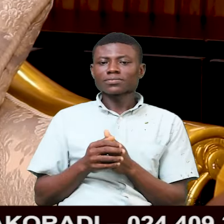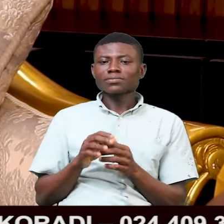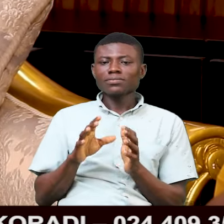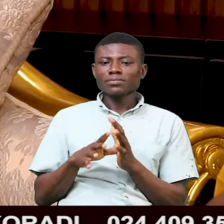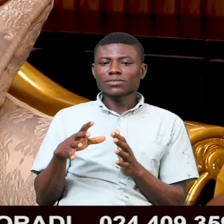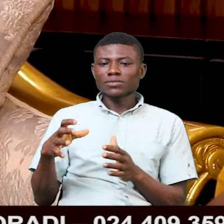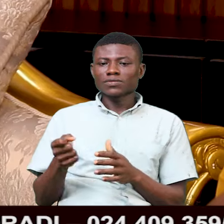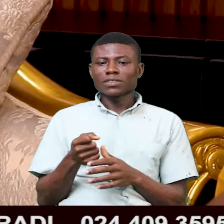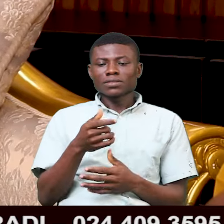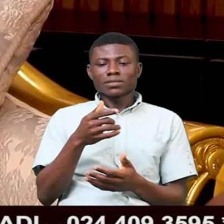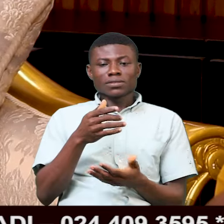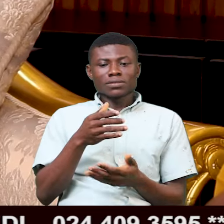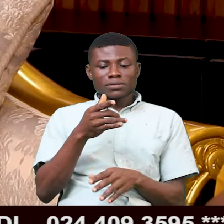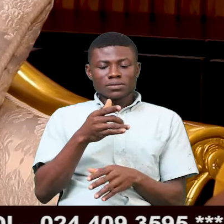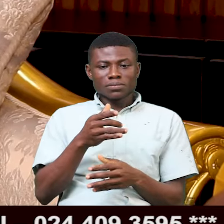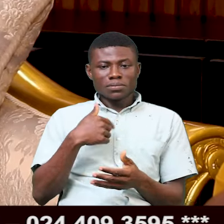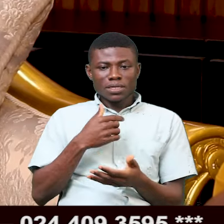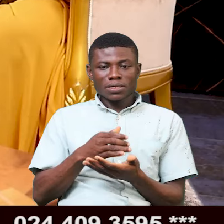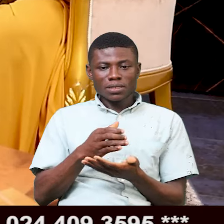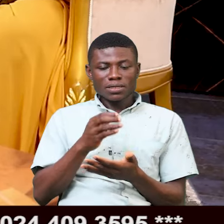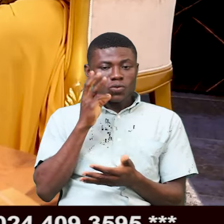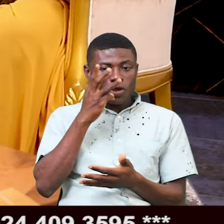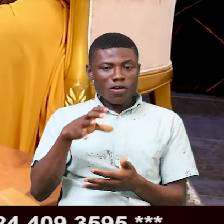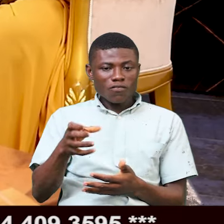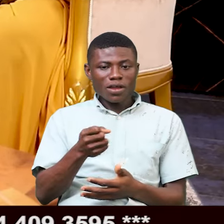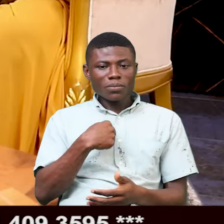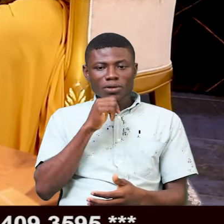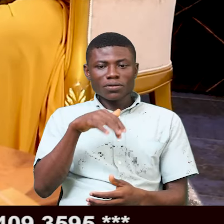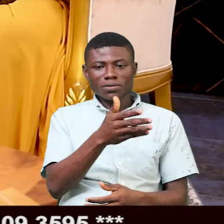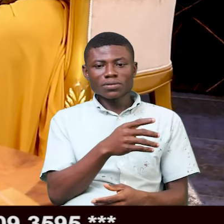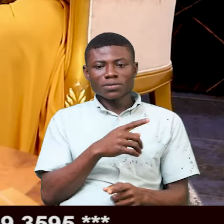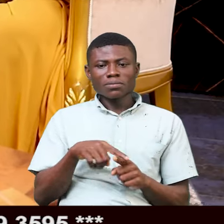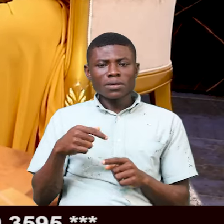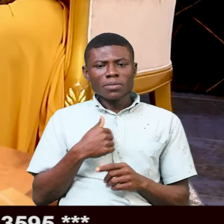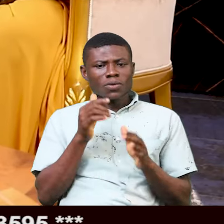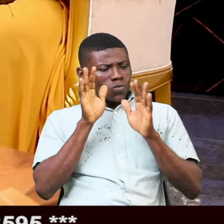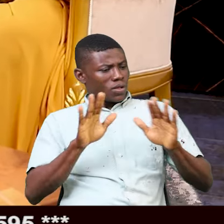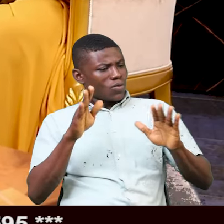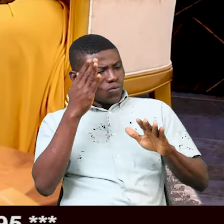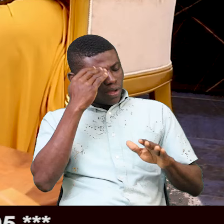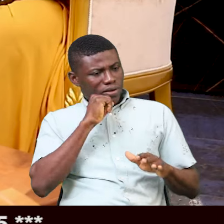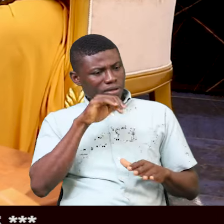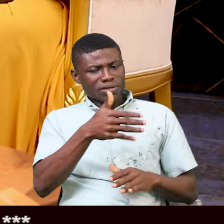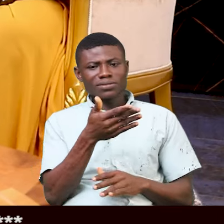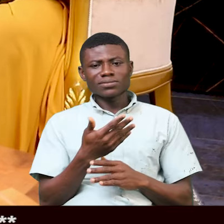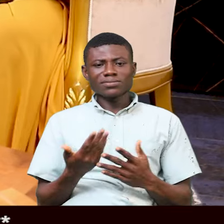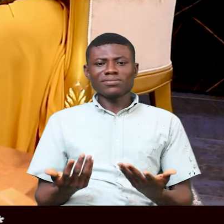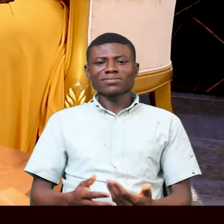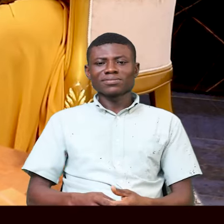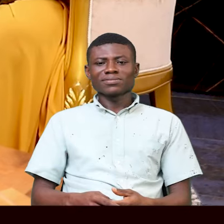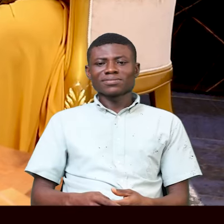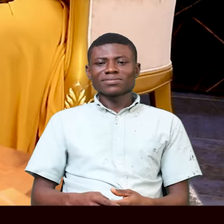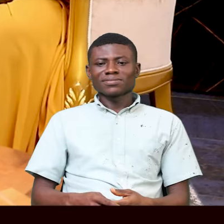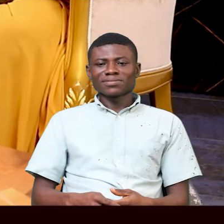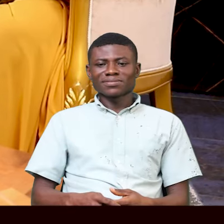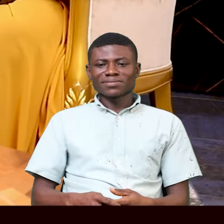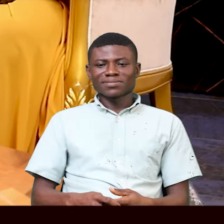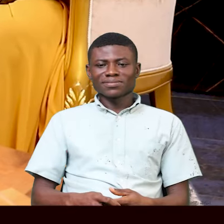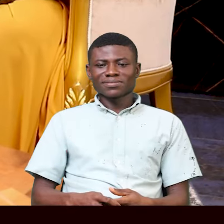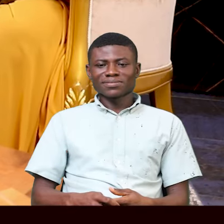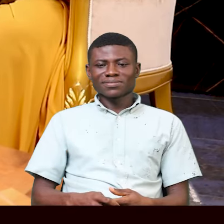or be fabin san minimano. One farmer. No. Ah. Papa one farmer, and I am a mama powers one farmer. No. Oh, or no. Papa,